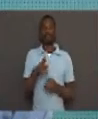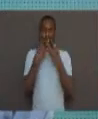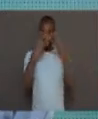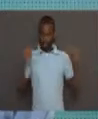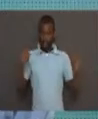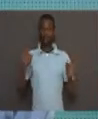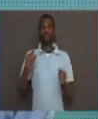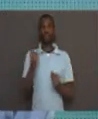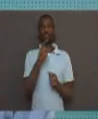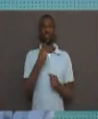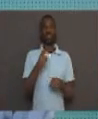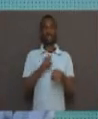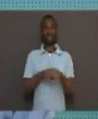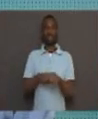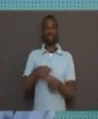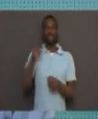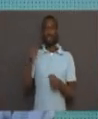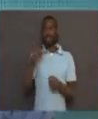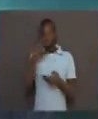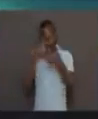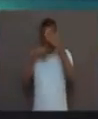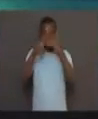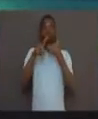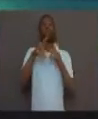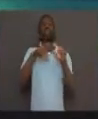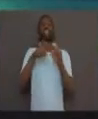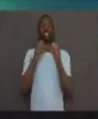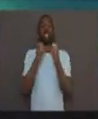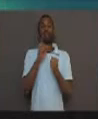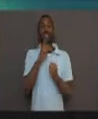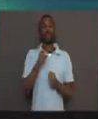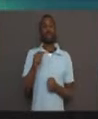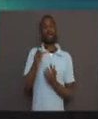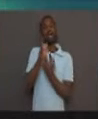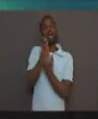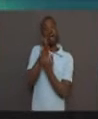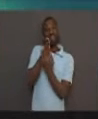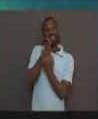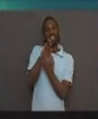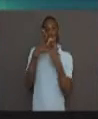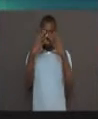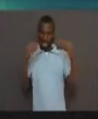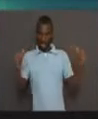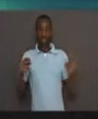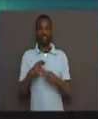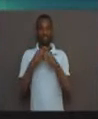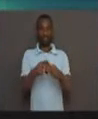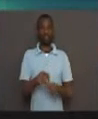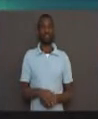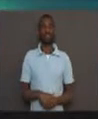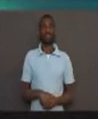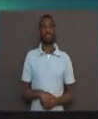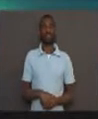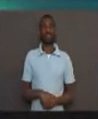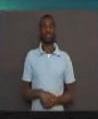predict an average decay rate. When a particle is emitted during